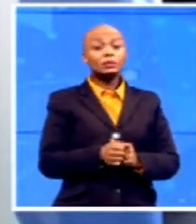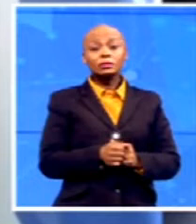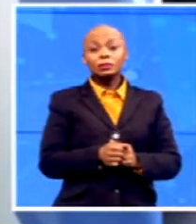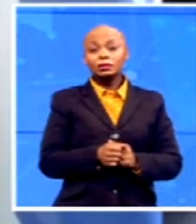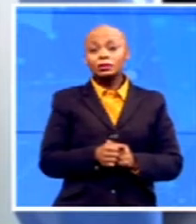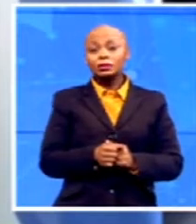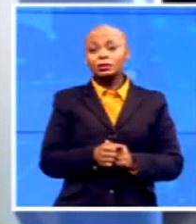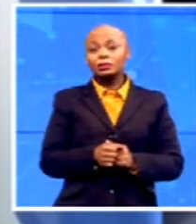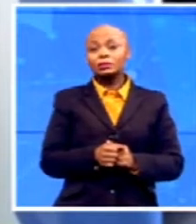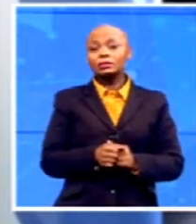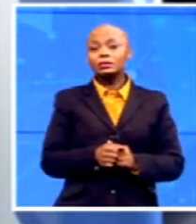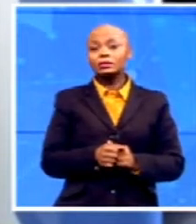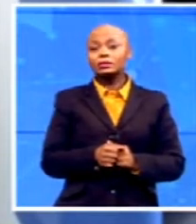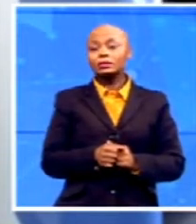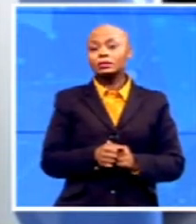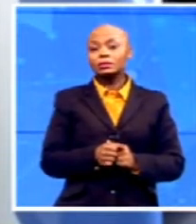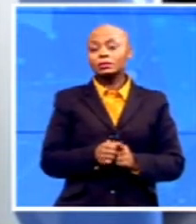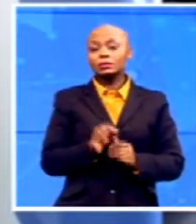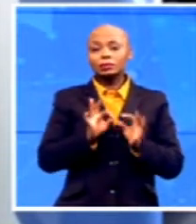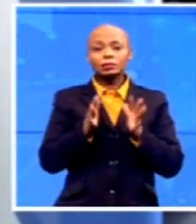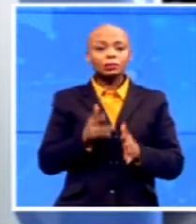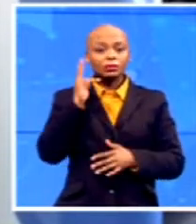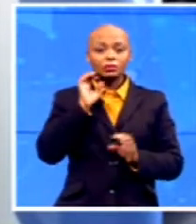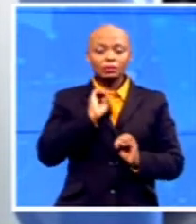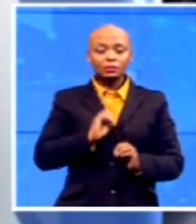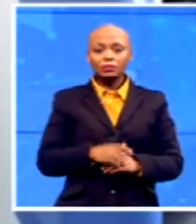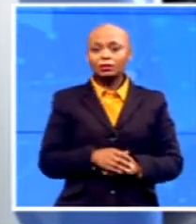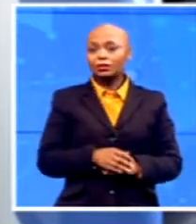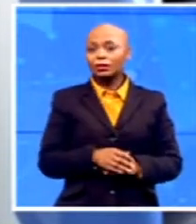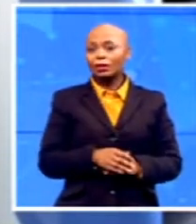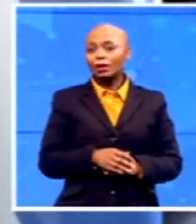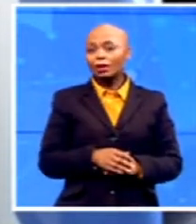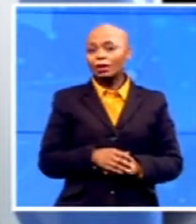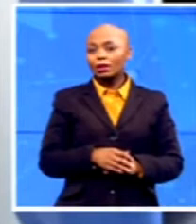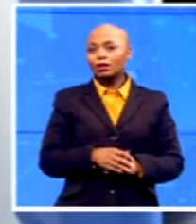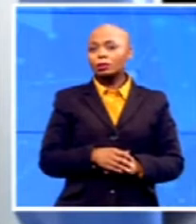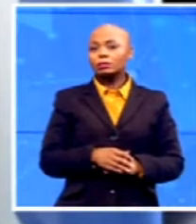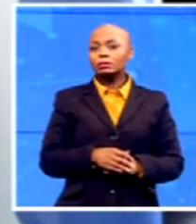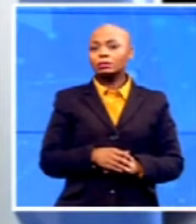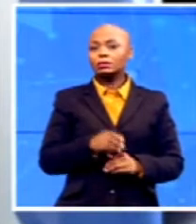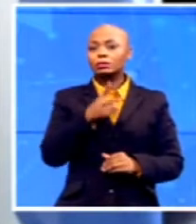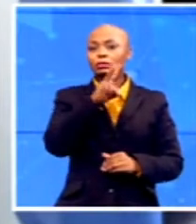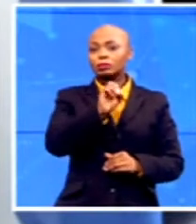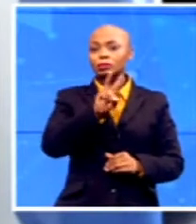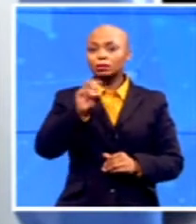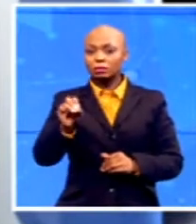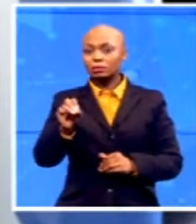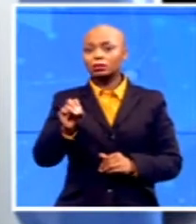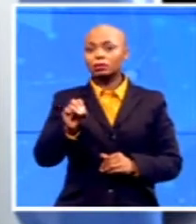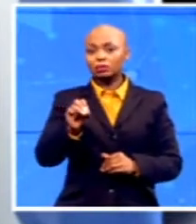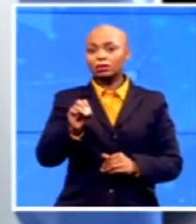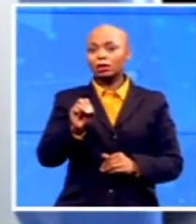date, there's been no progress in establishing accountability for the 2020 assassination of Montferrier